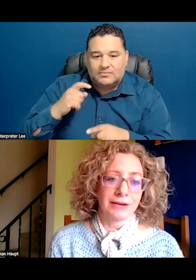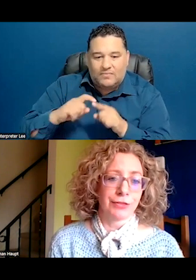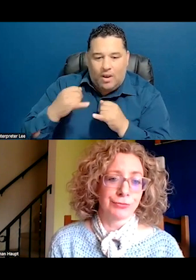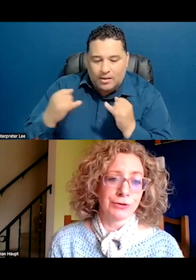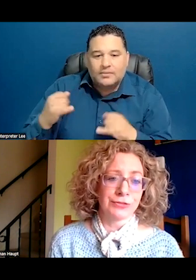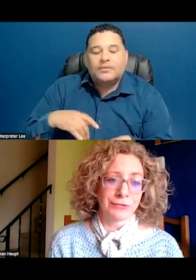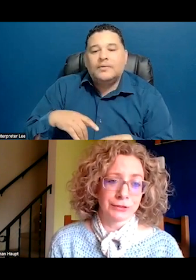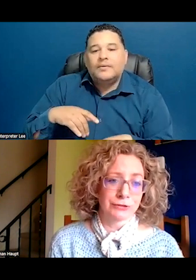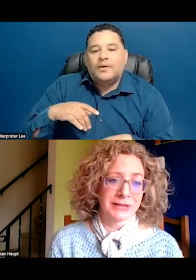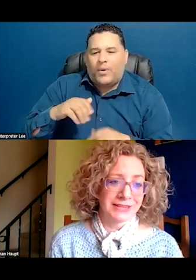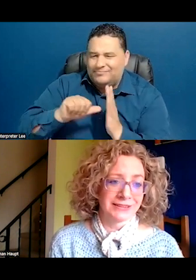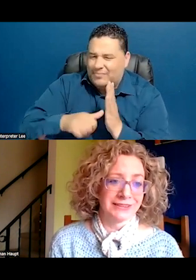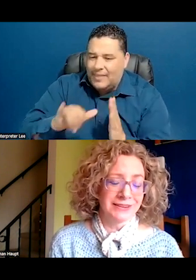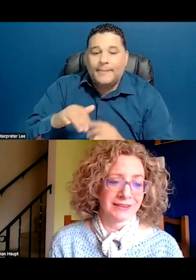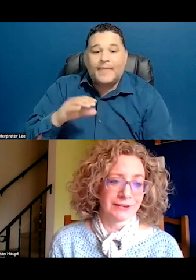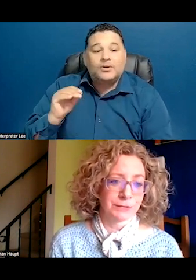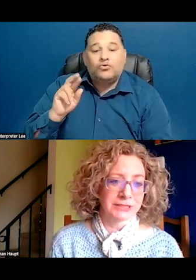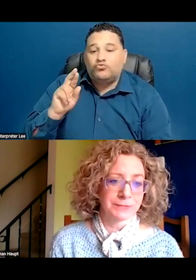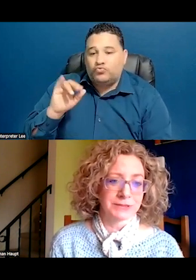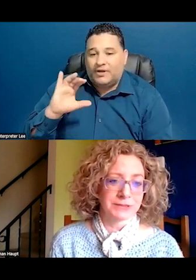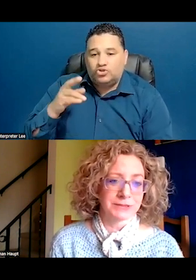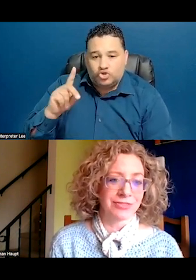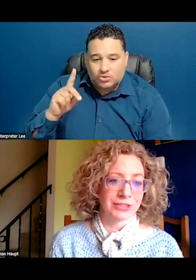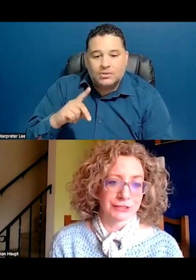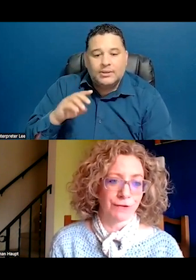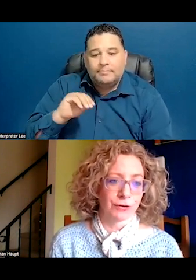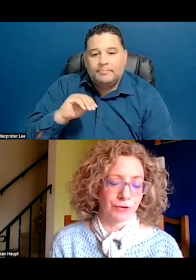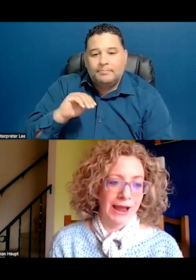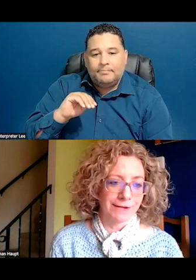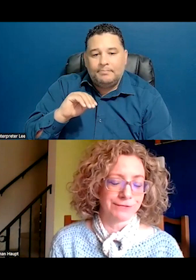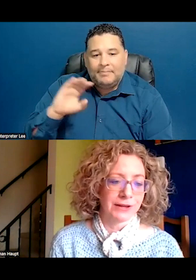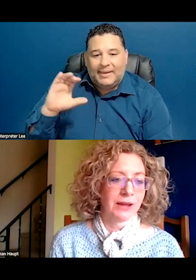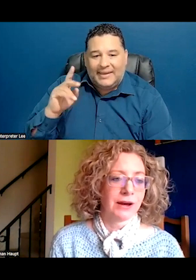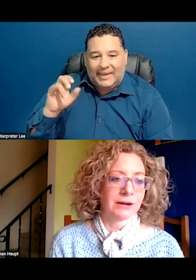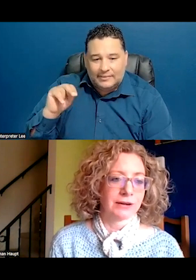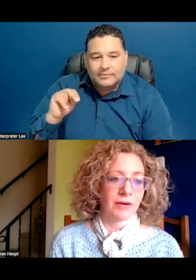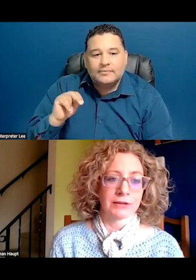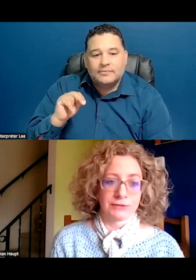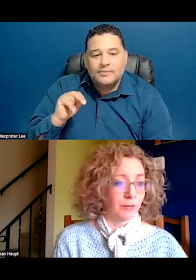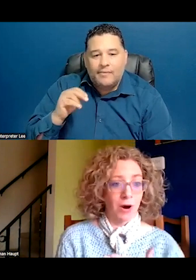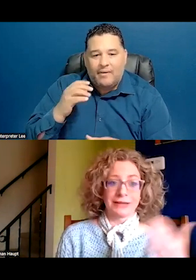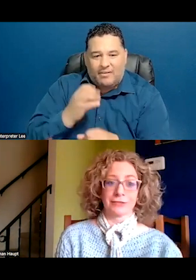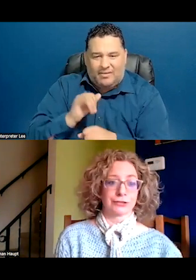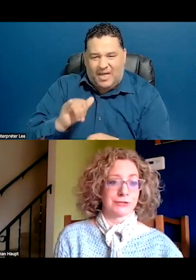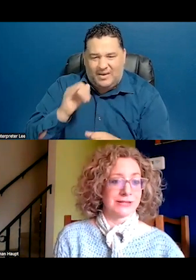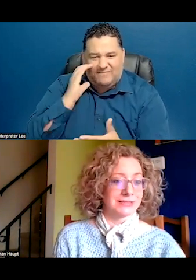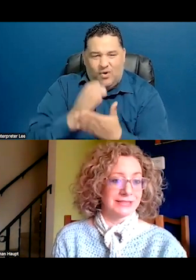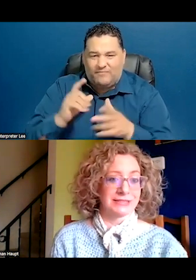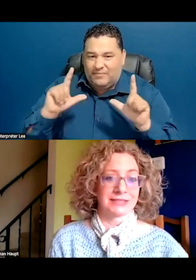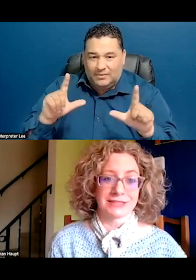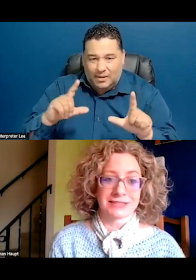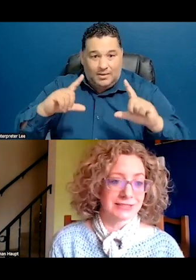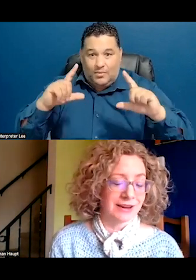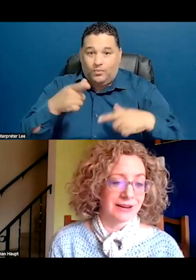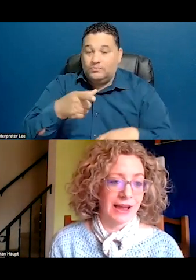And thrilled that Richard McKeon from SAMHSA got this photograph on, walking down the street,